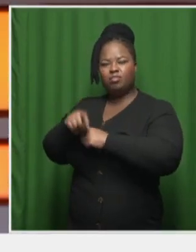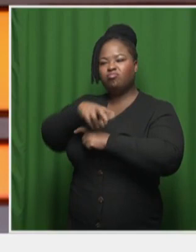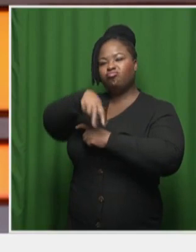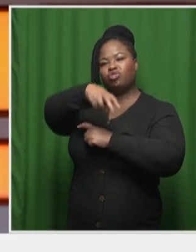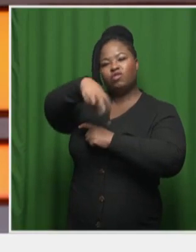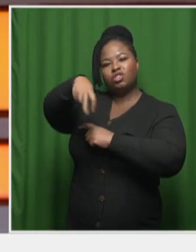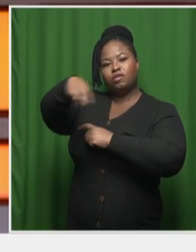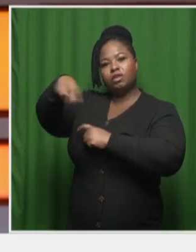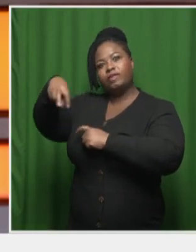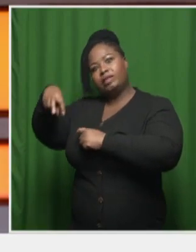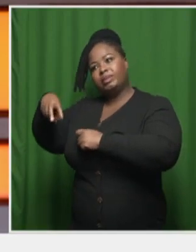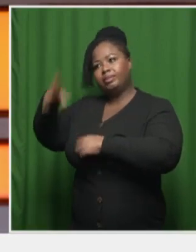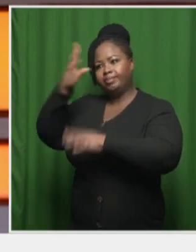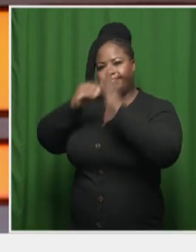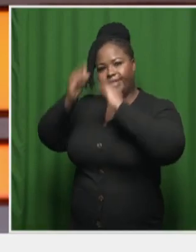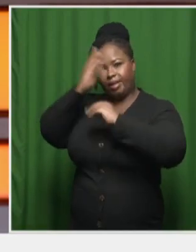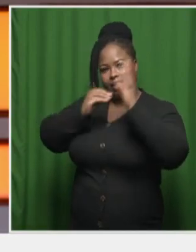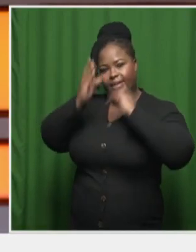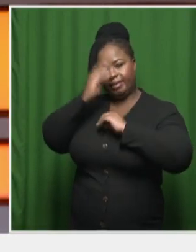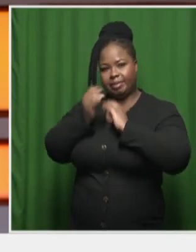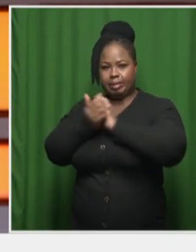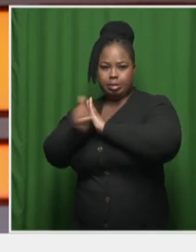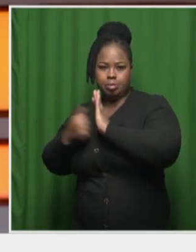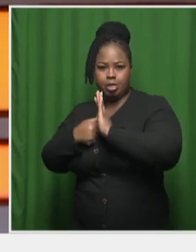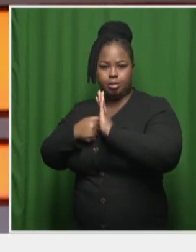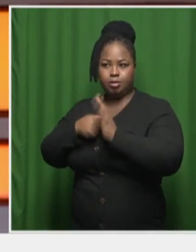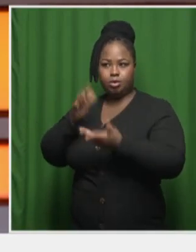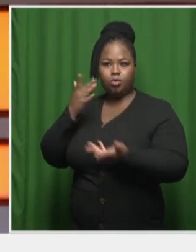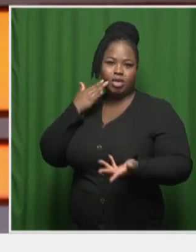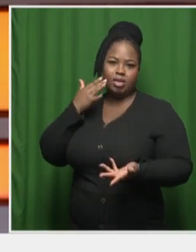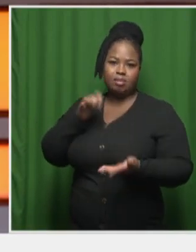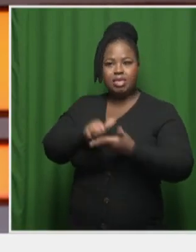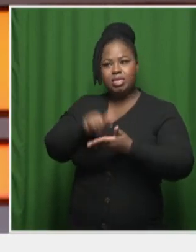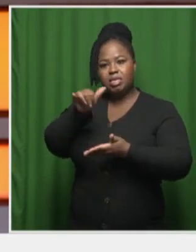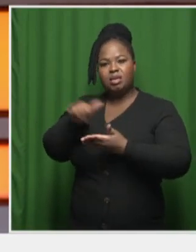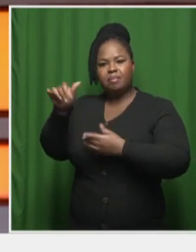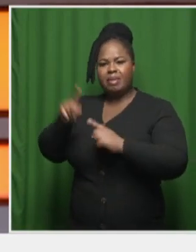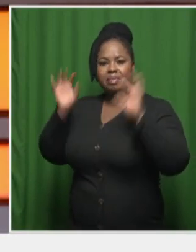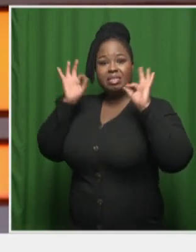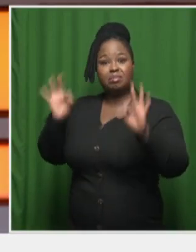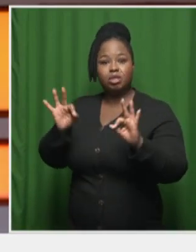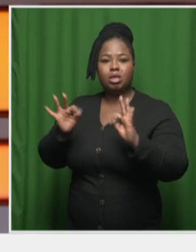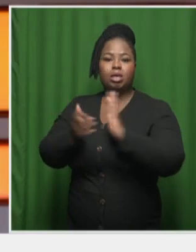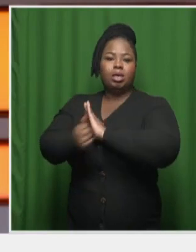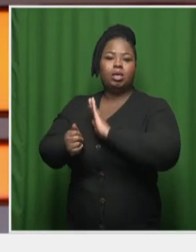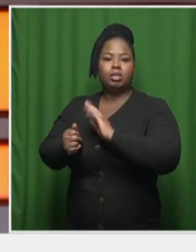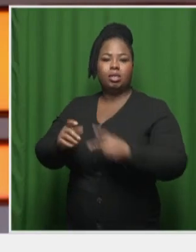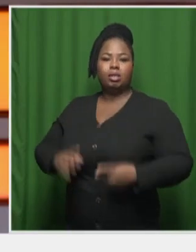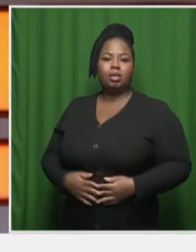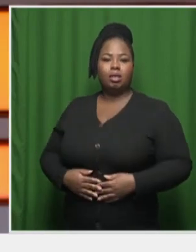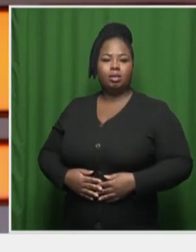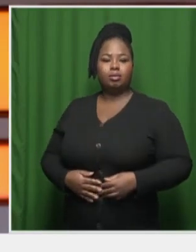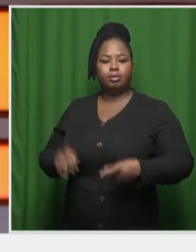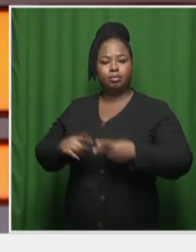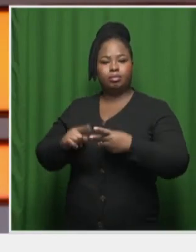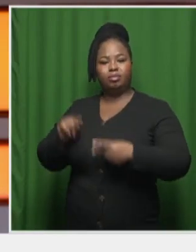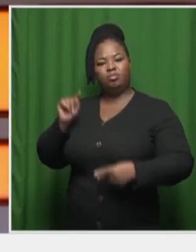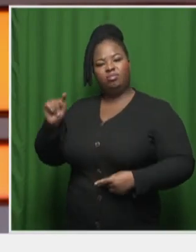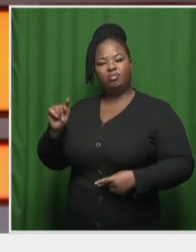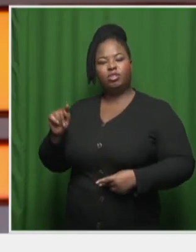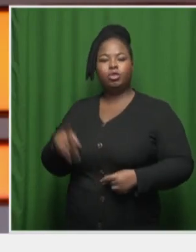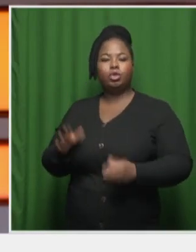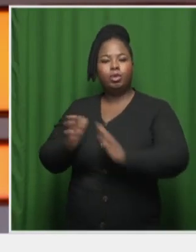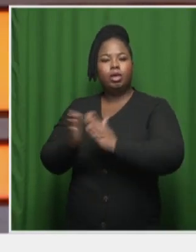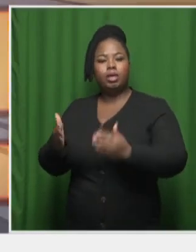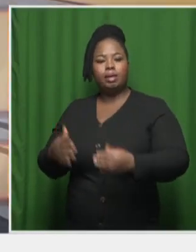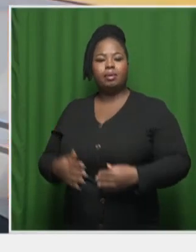and kind of learned my skill on the fly. So I'm not a classically trained chef. Yeah. Self-trained and just learned with books.